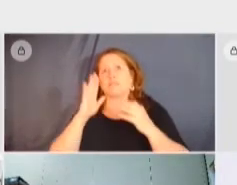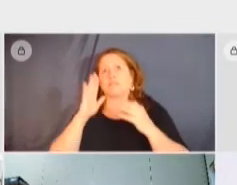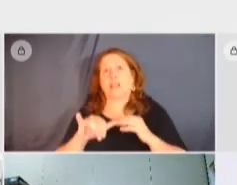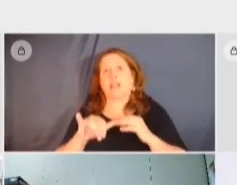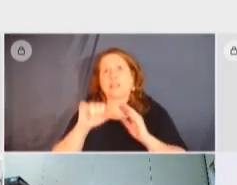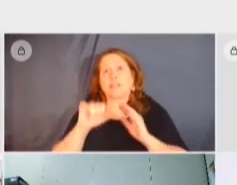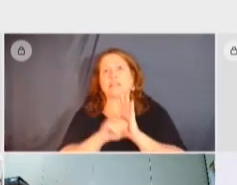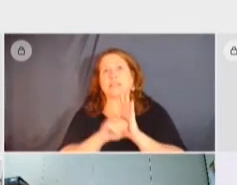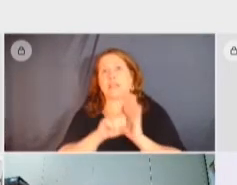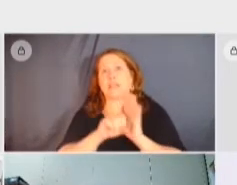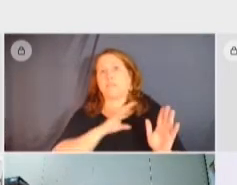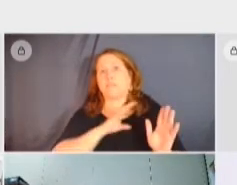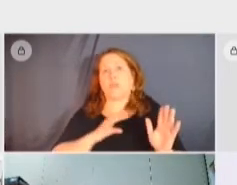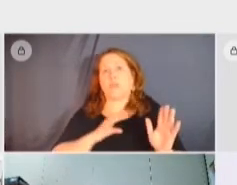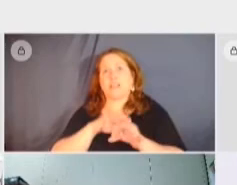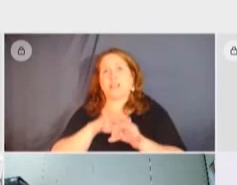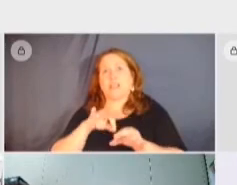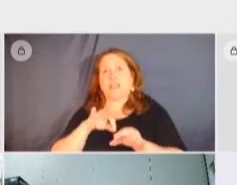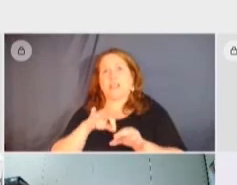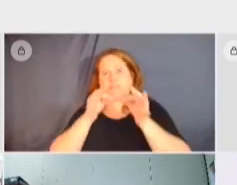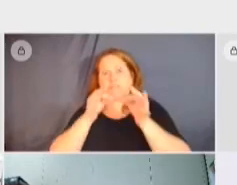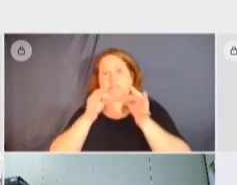I guess my question is about that guidance.